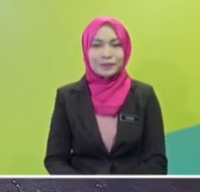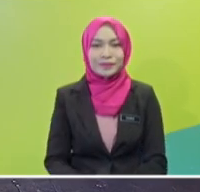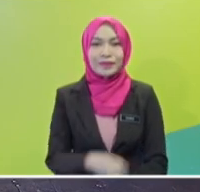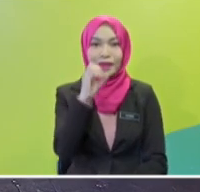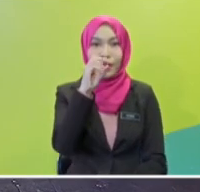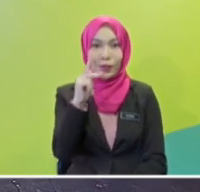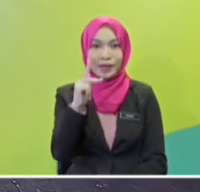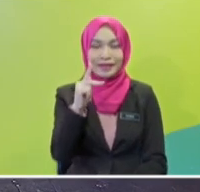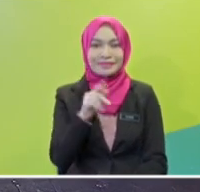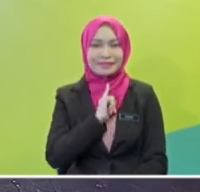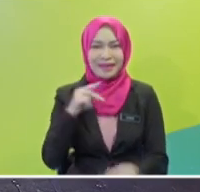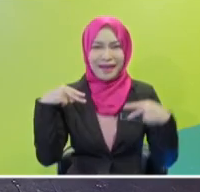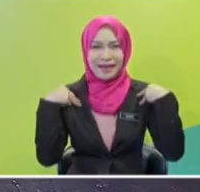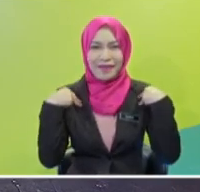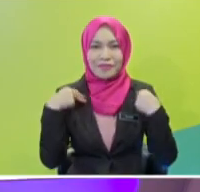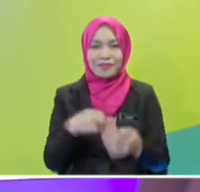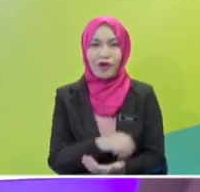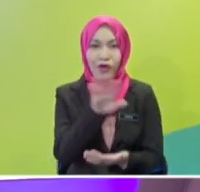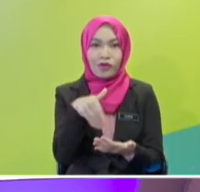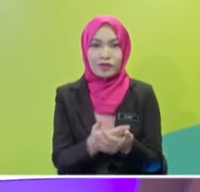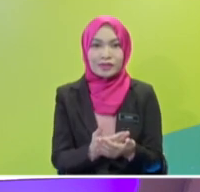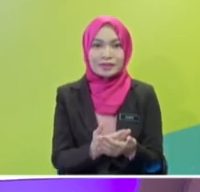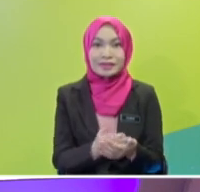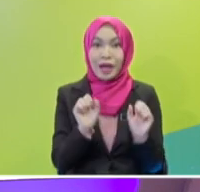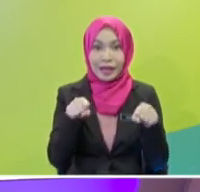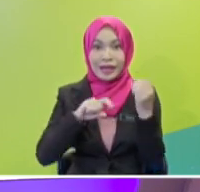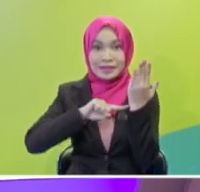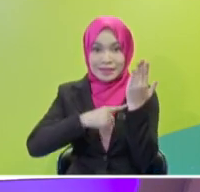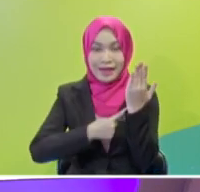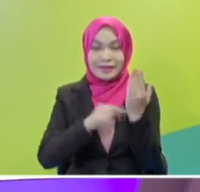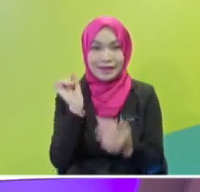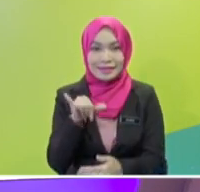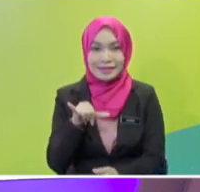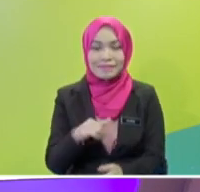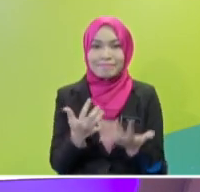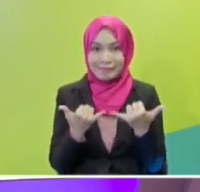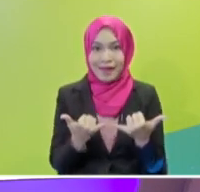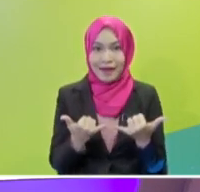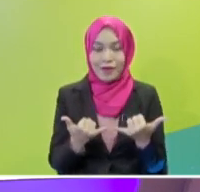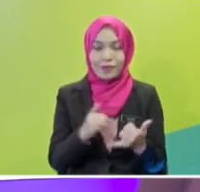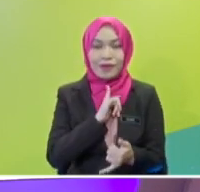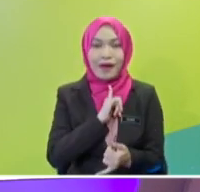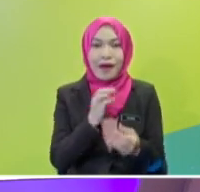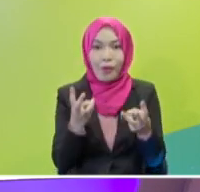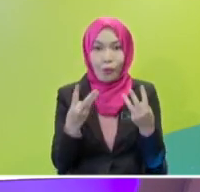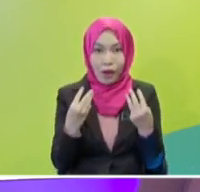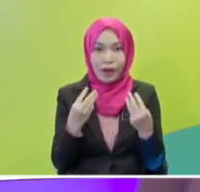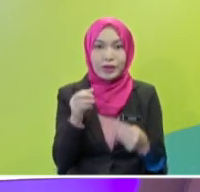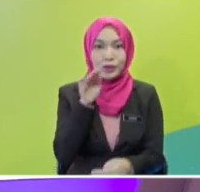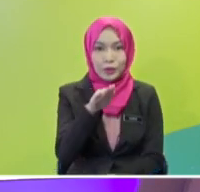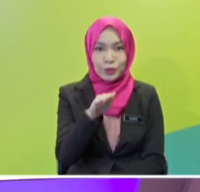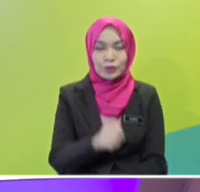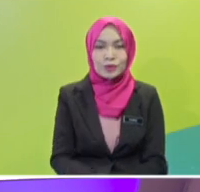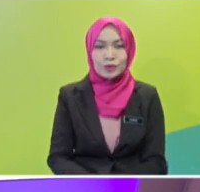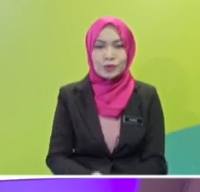that as well. Yeah, okay, can we start? Yes. Okay, now I need you to fold this